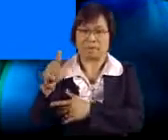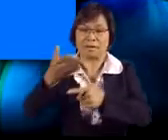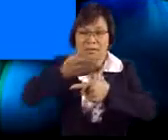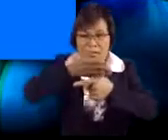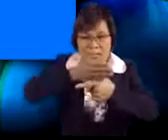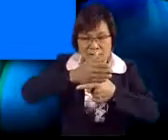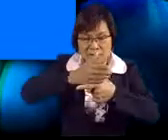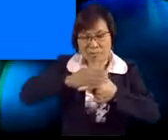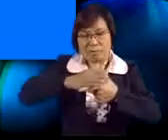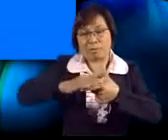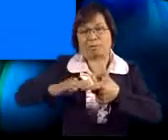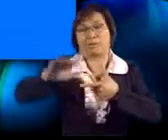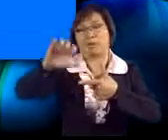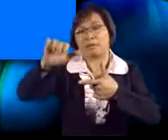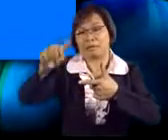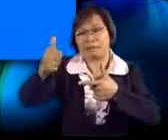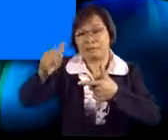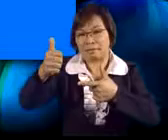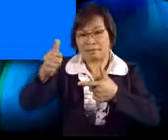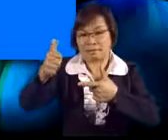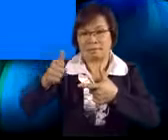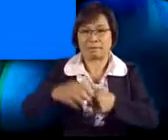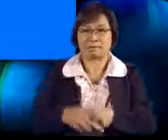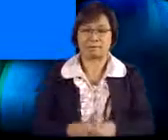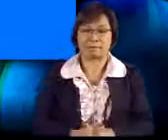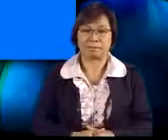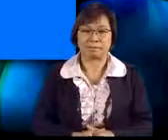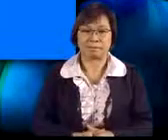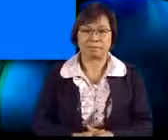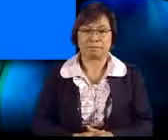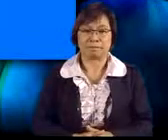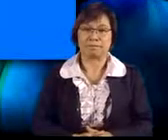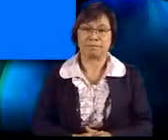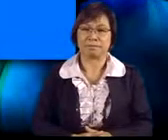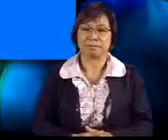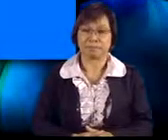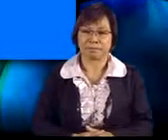milliliters divide by 10 equals to